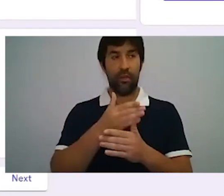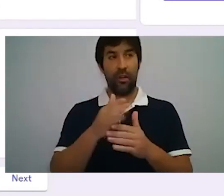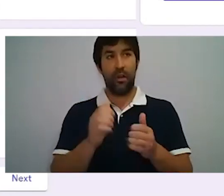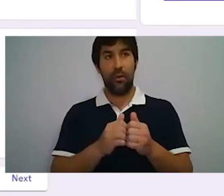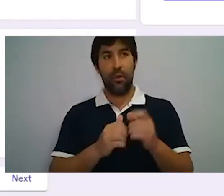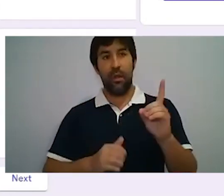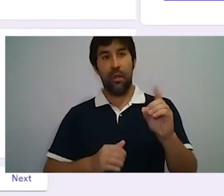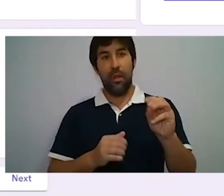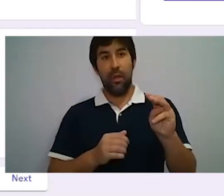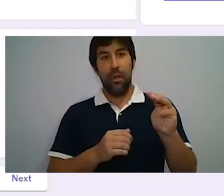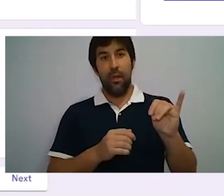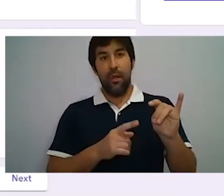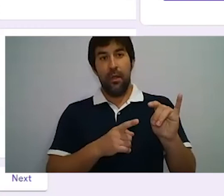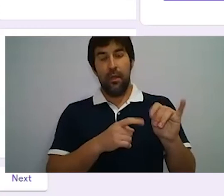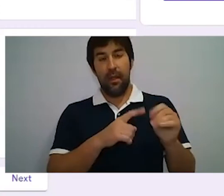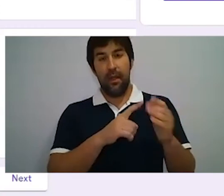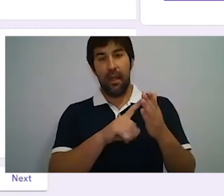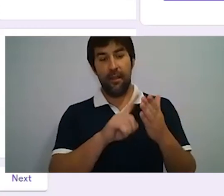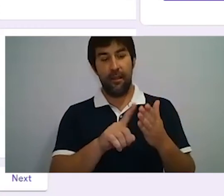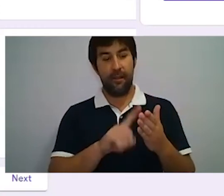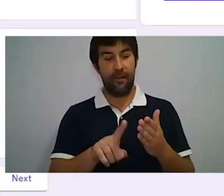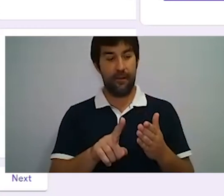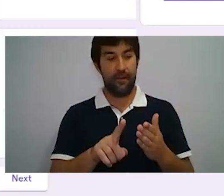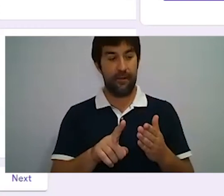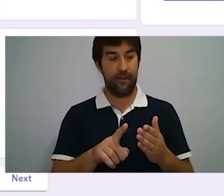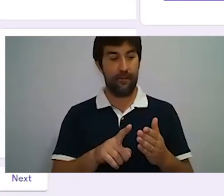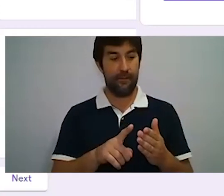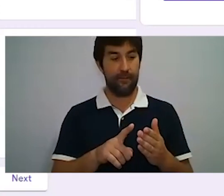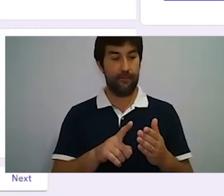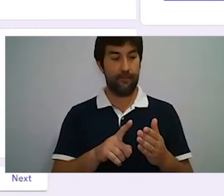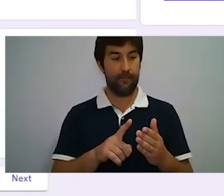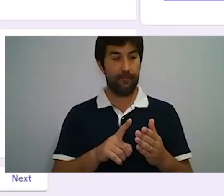It's mentioned at the end of the list. Does that represent a lesser priority?